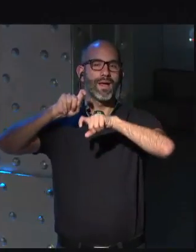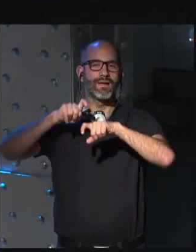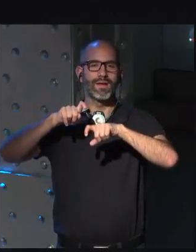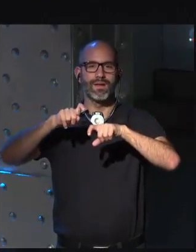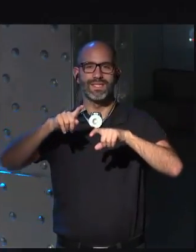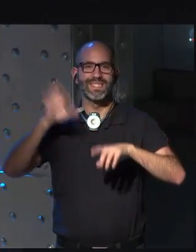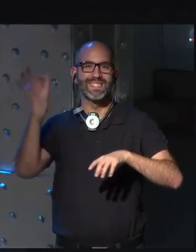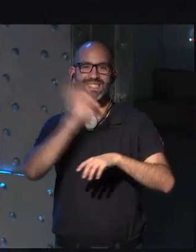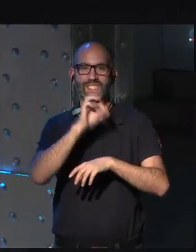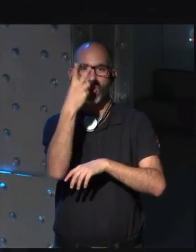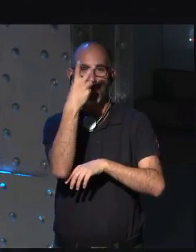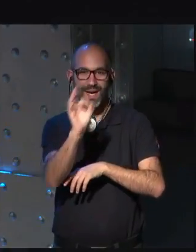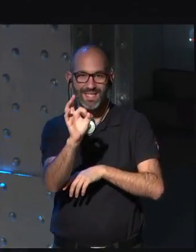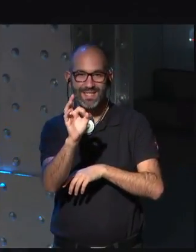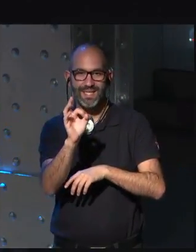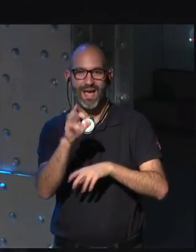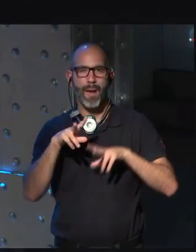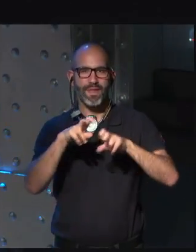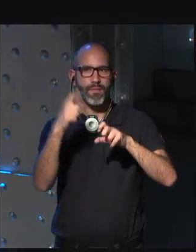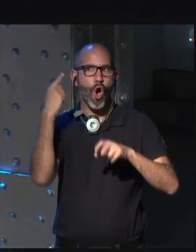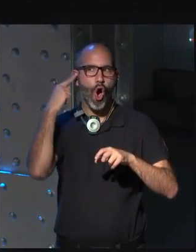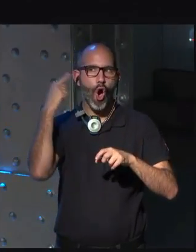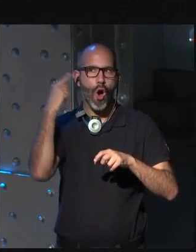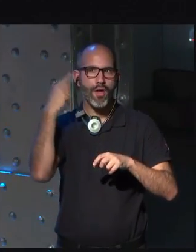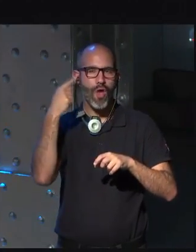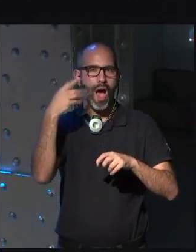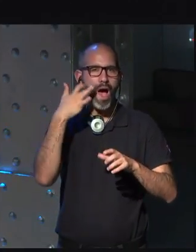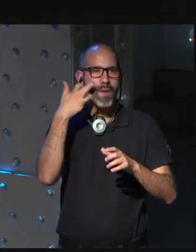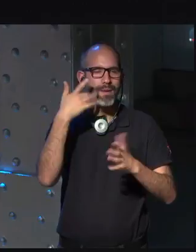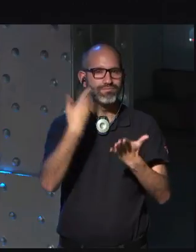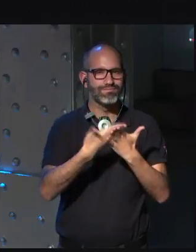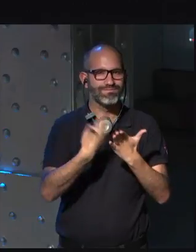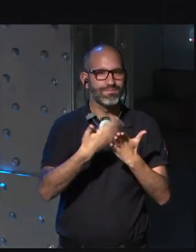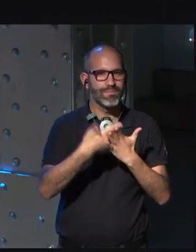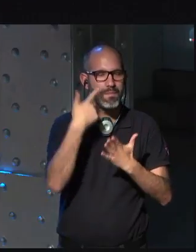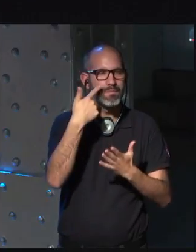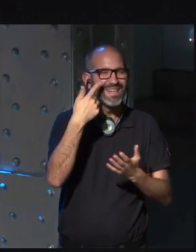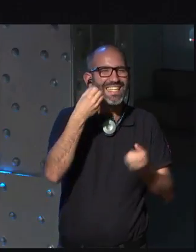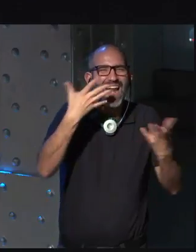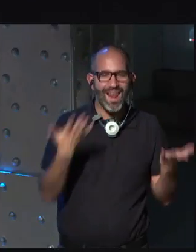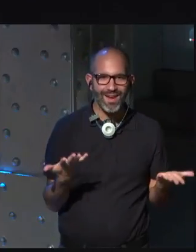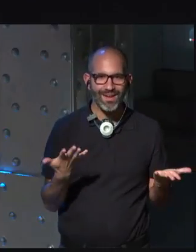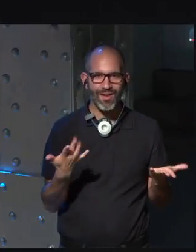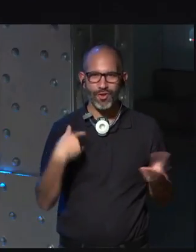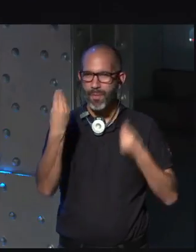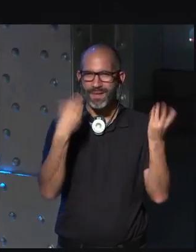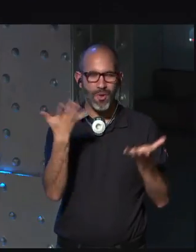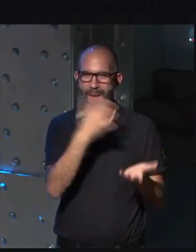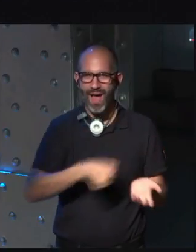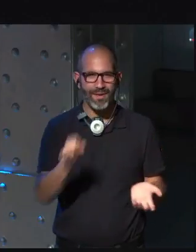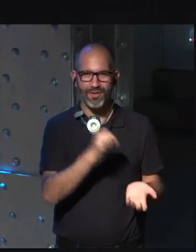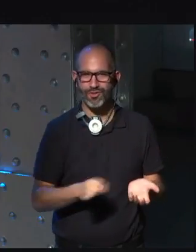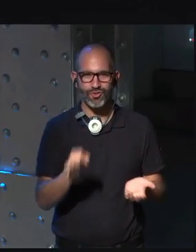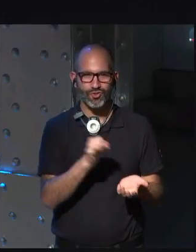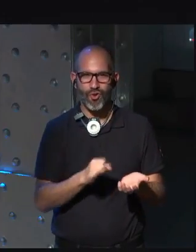it really sounded like, and compare and talk to those people. I think actually also it would be great to live through the